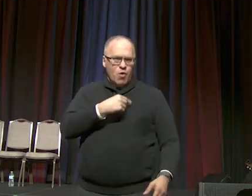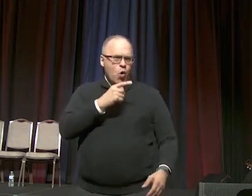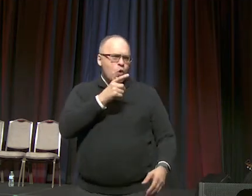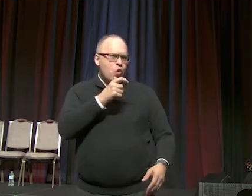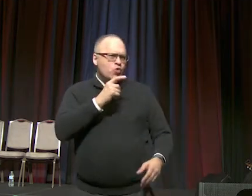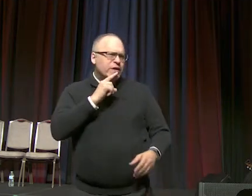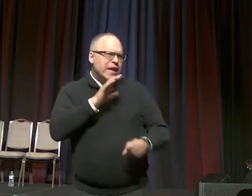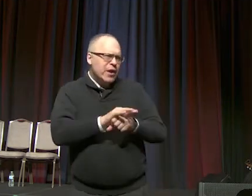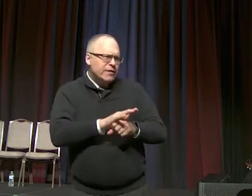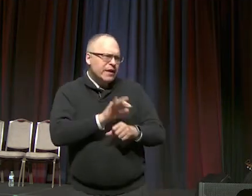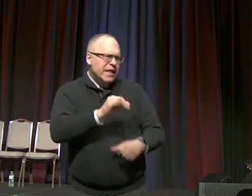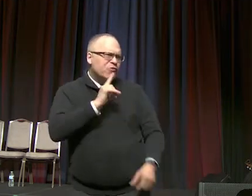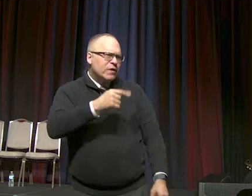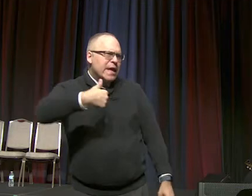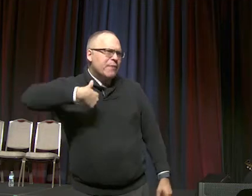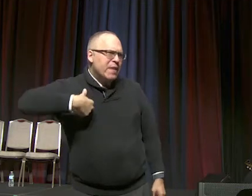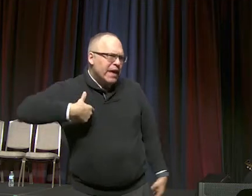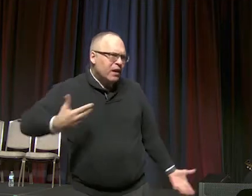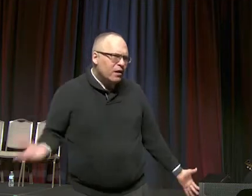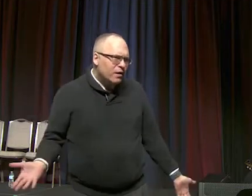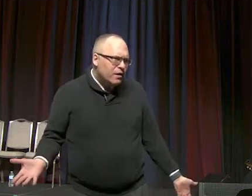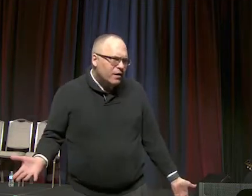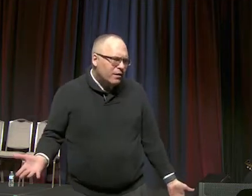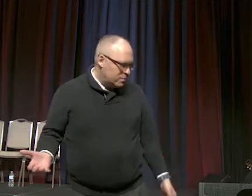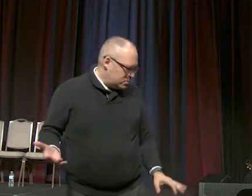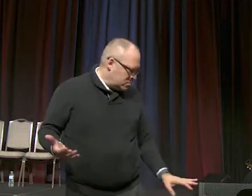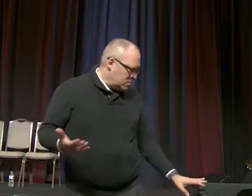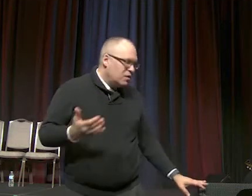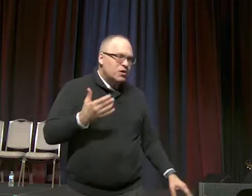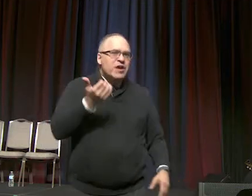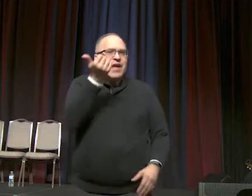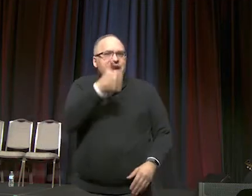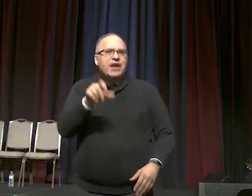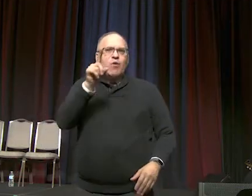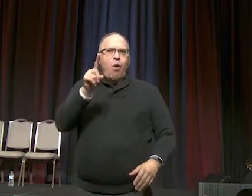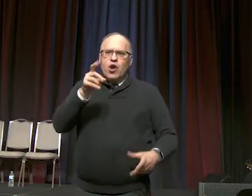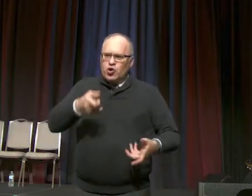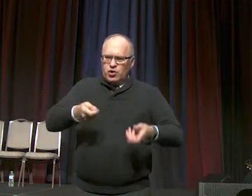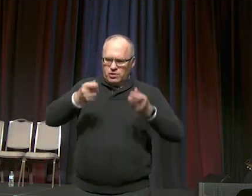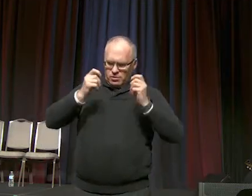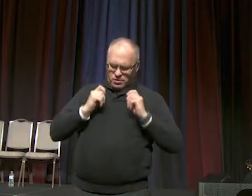the person wearing it. Anyone can wear this, and if you